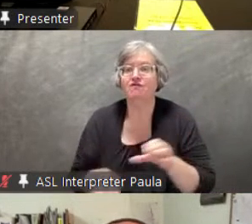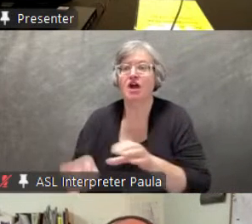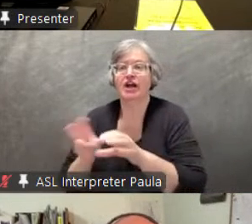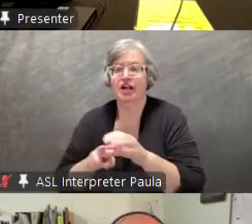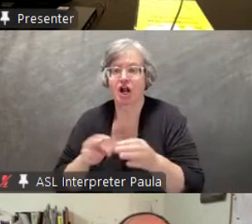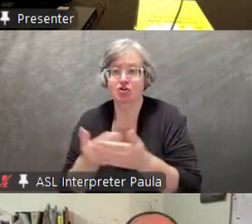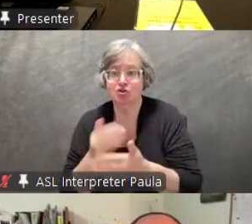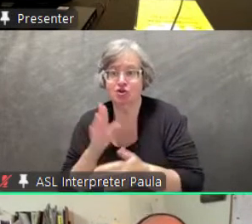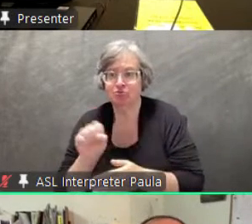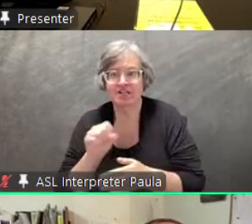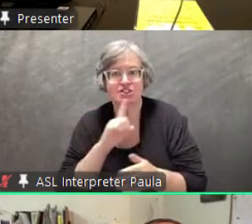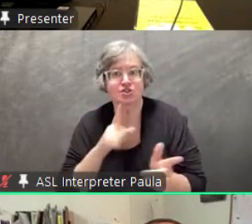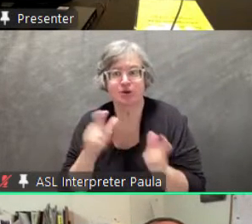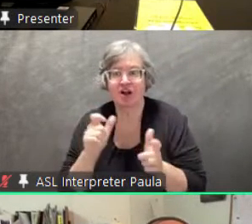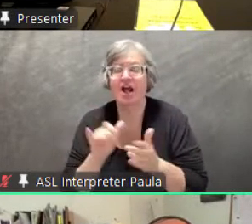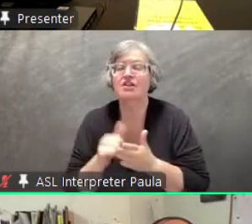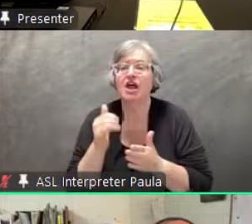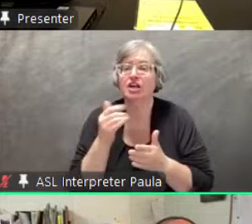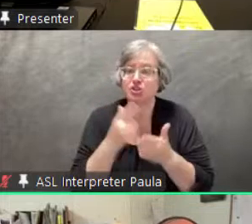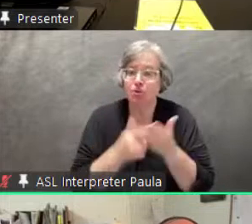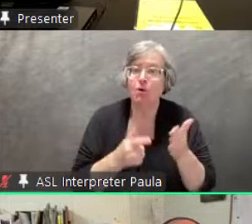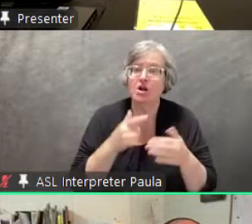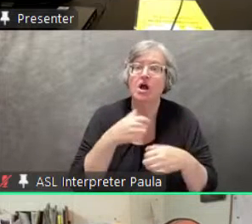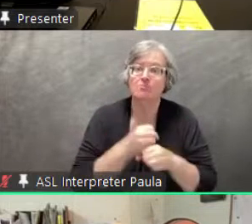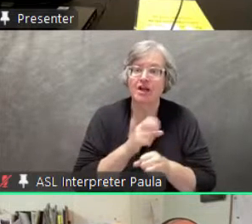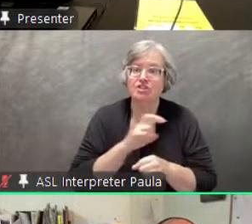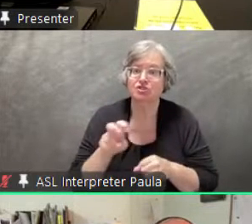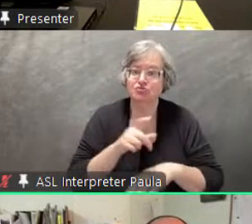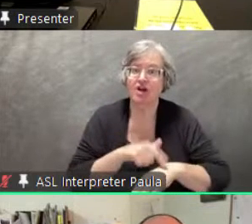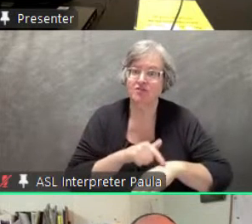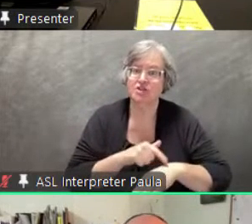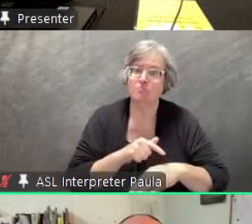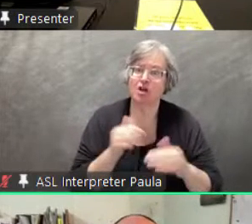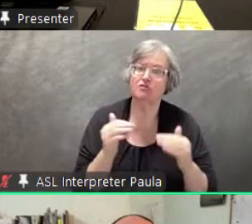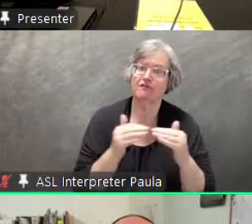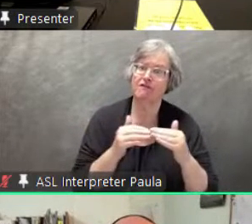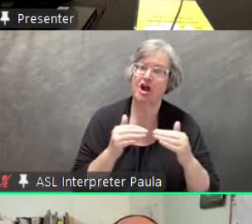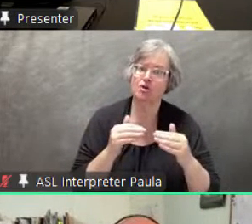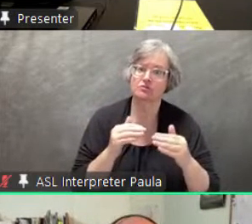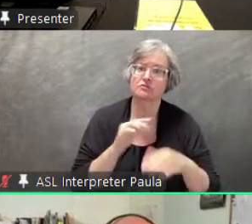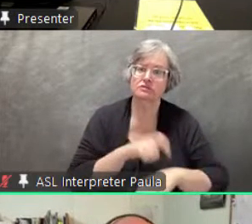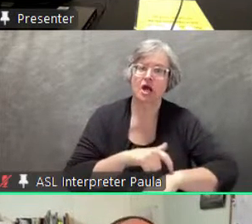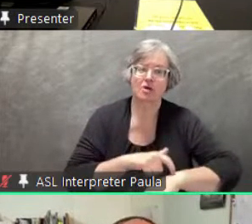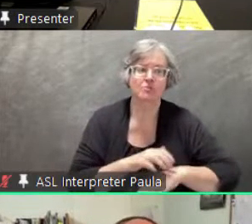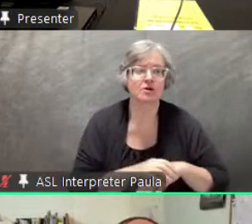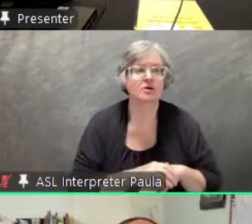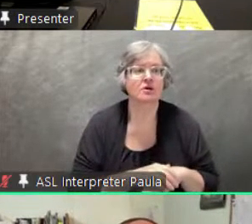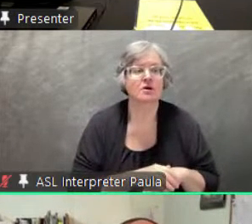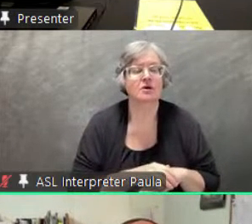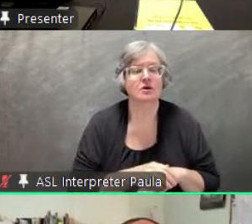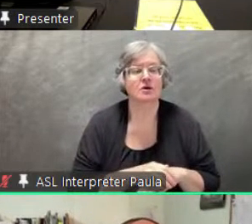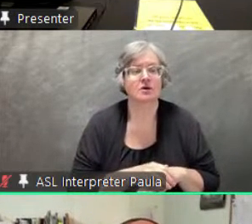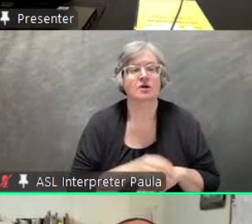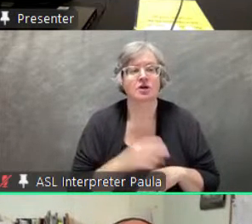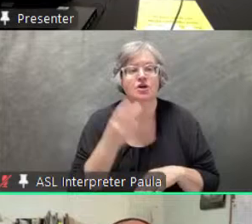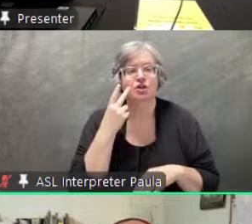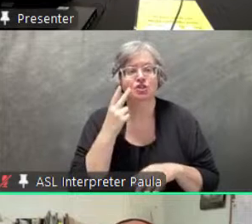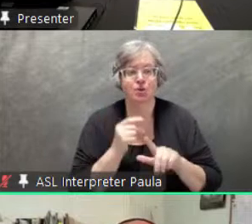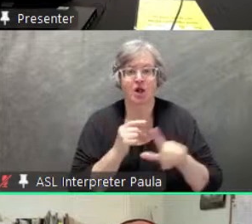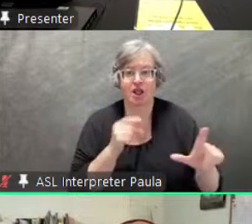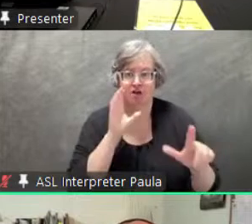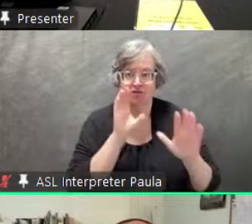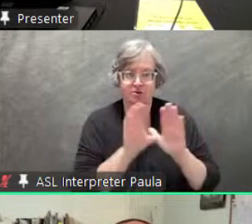whole travel time reasonable. That's what makes it work. Now, you have on the left, as shown on the left,